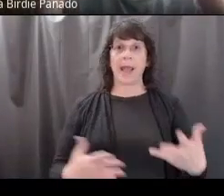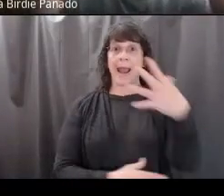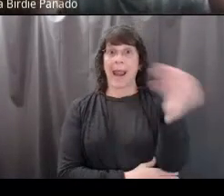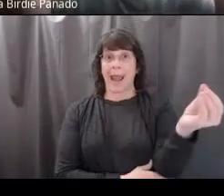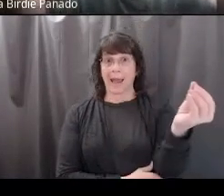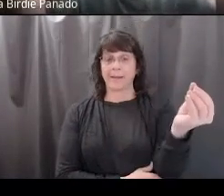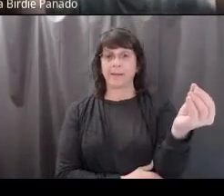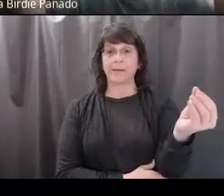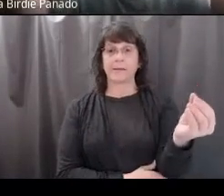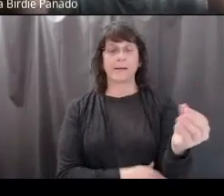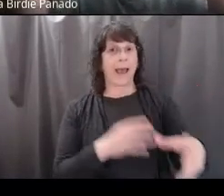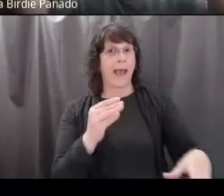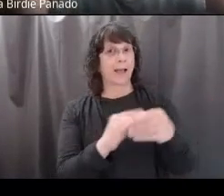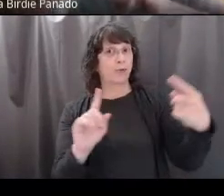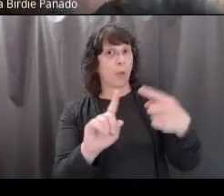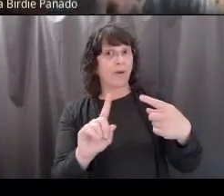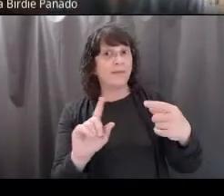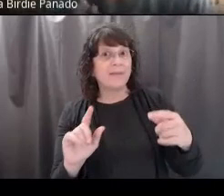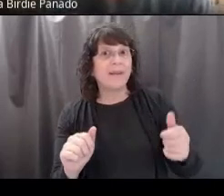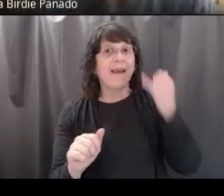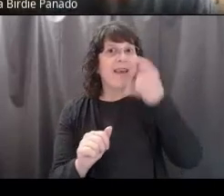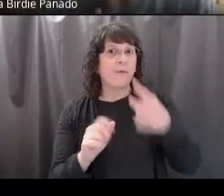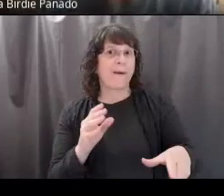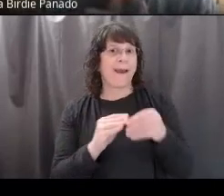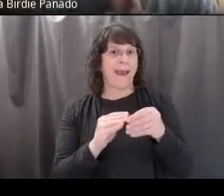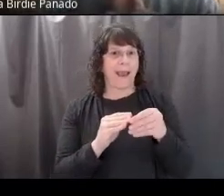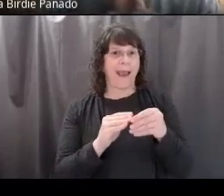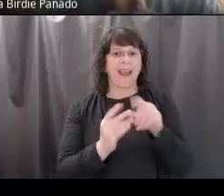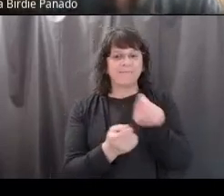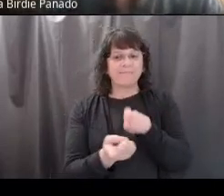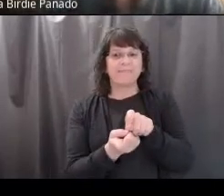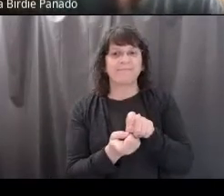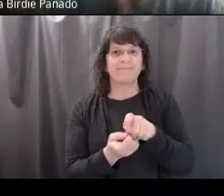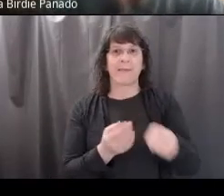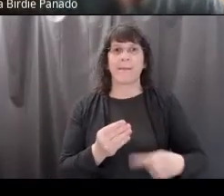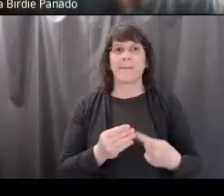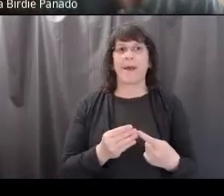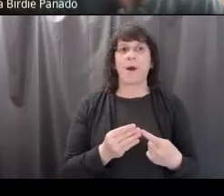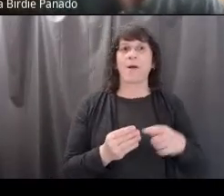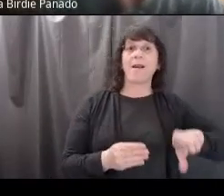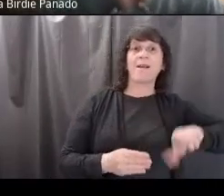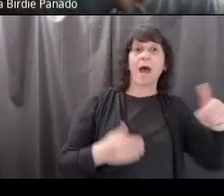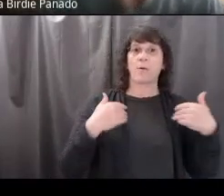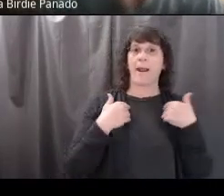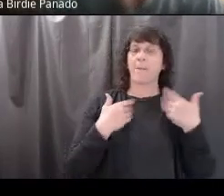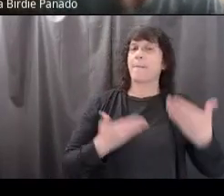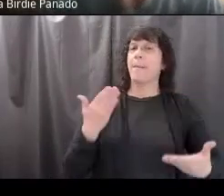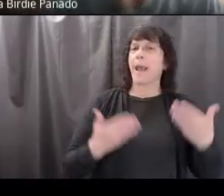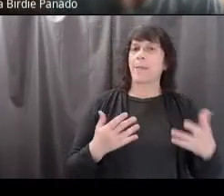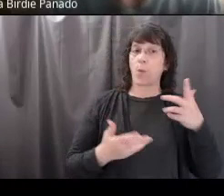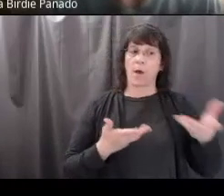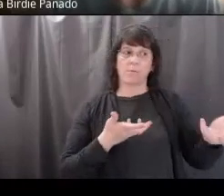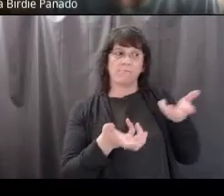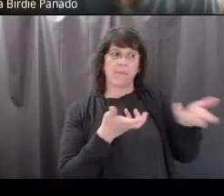And bonus points if you add in some details about another animal that might interact